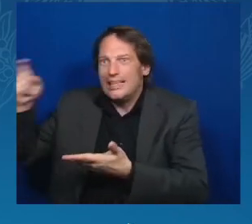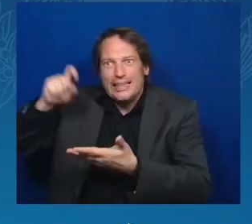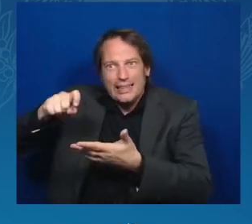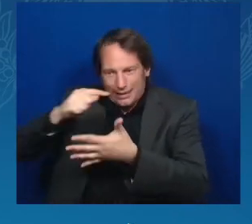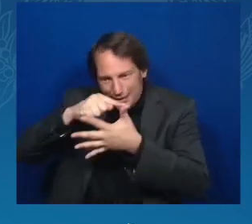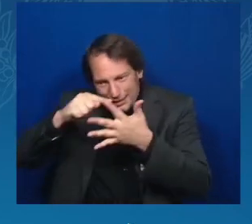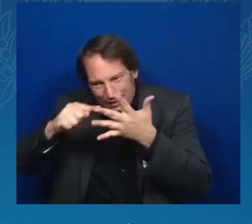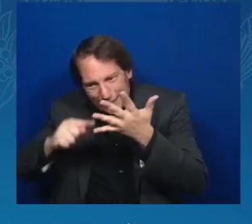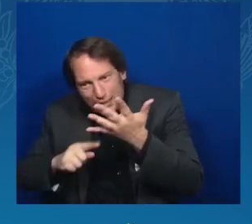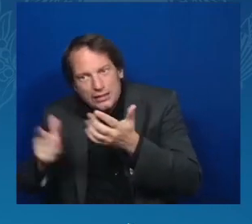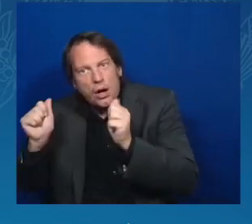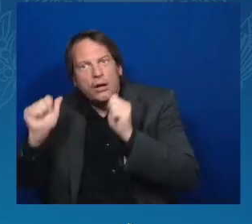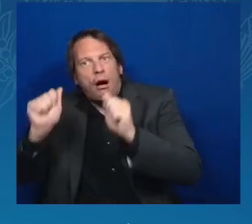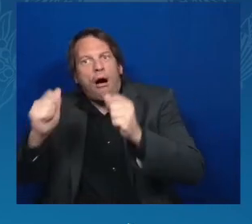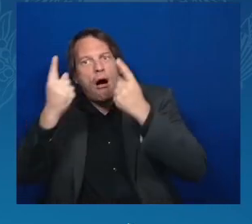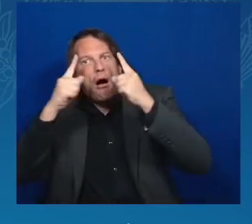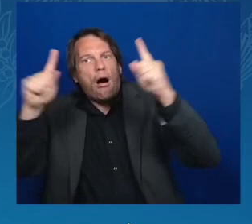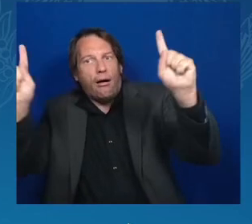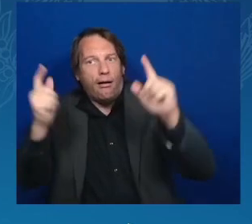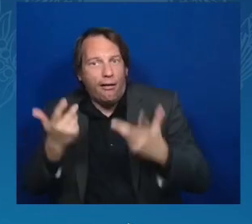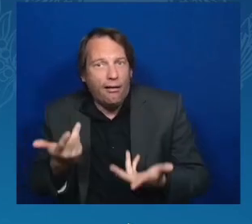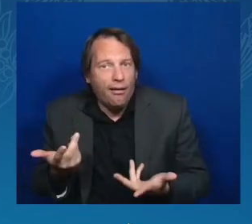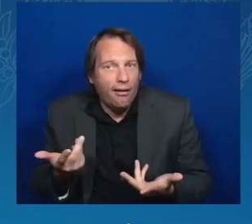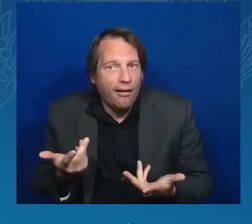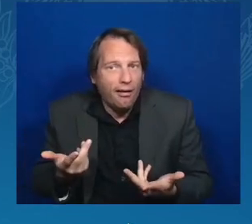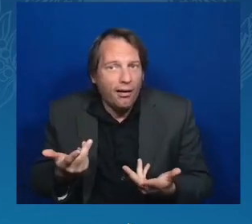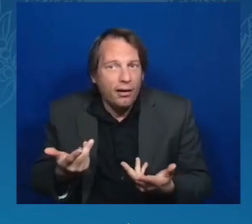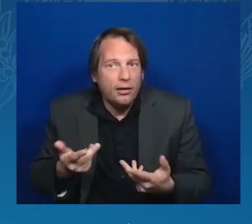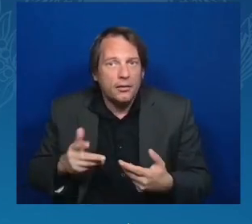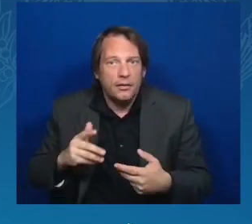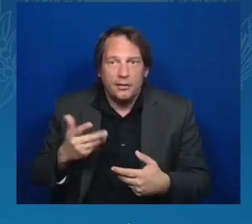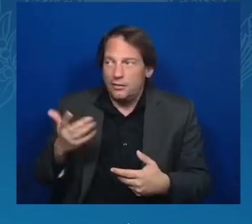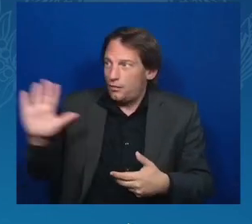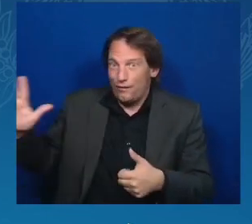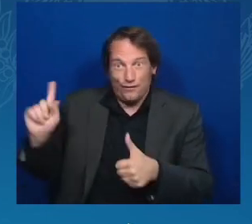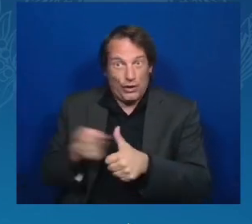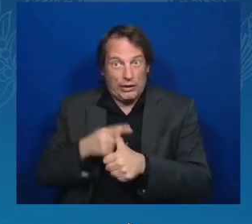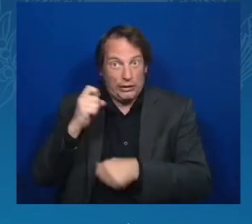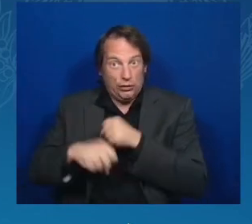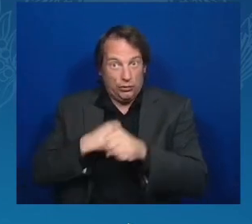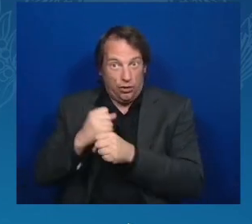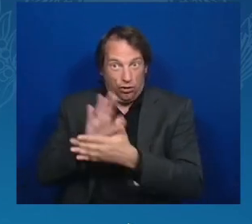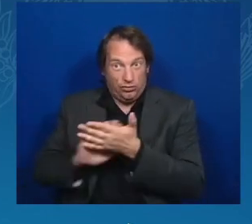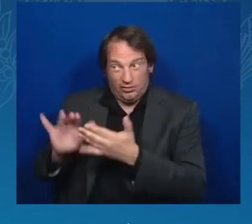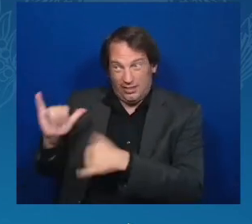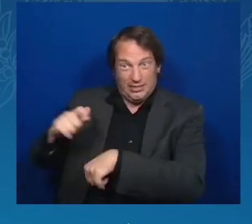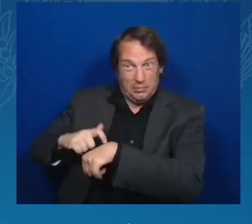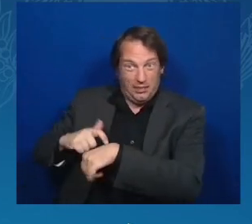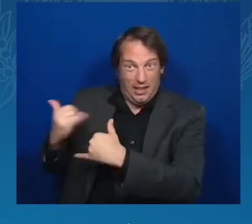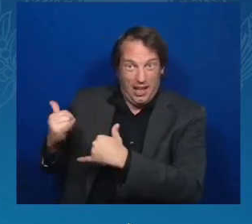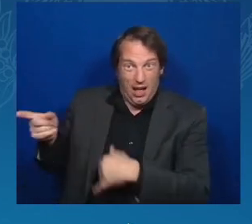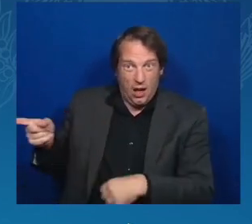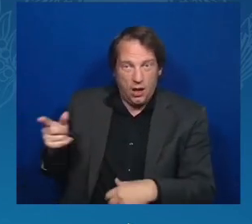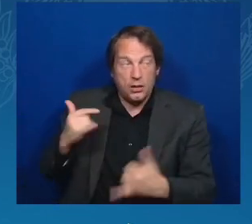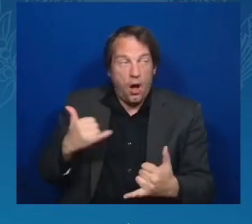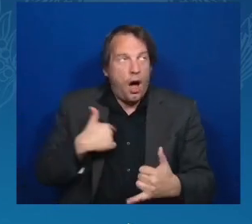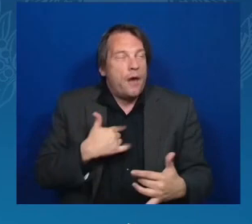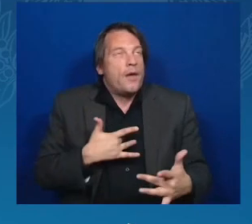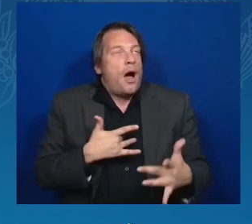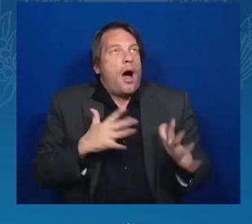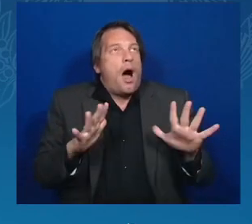was in her first year of college at that point. So it just was an amazing feeling to be able to help her. I dare say a life-changing